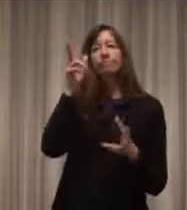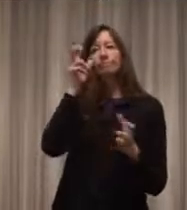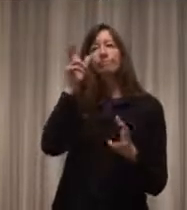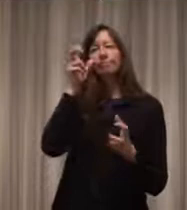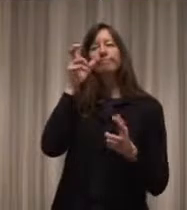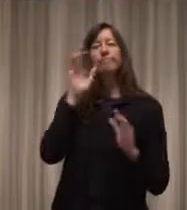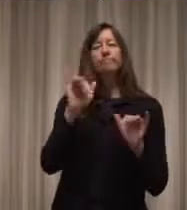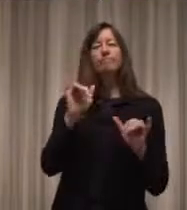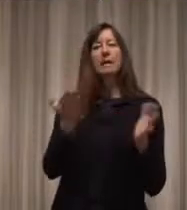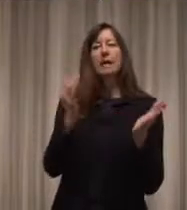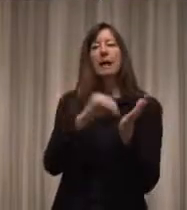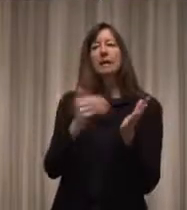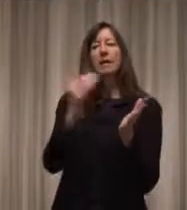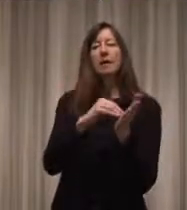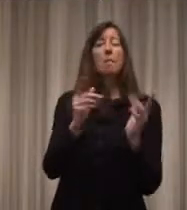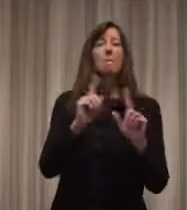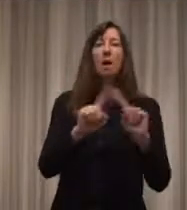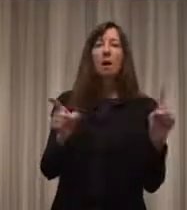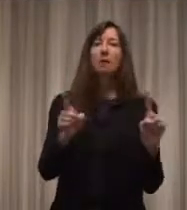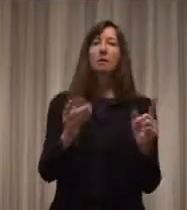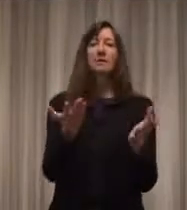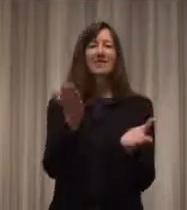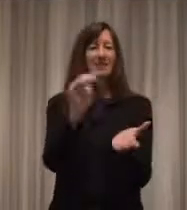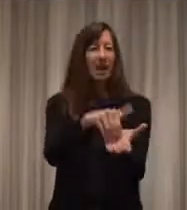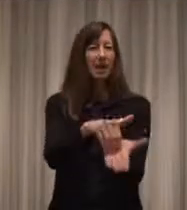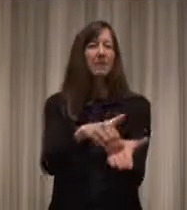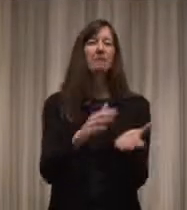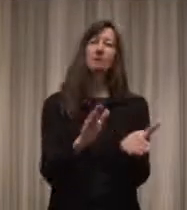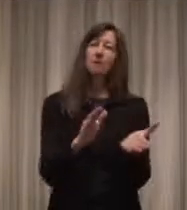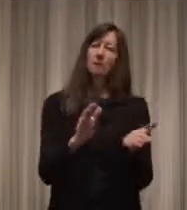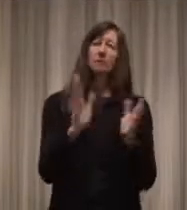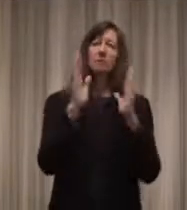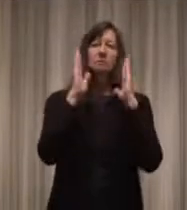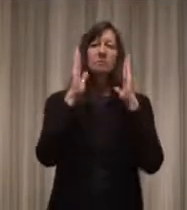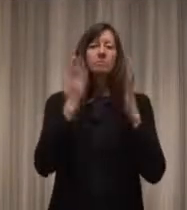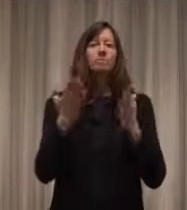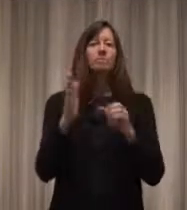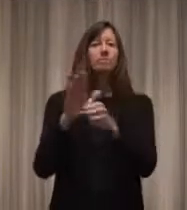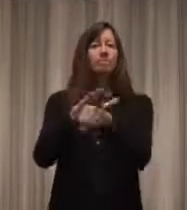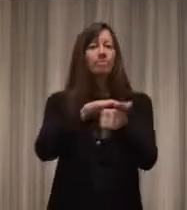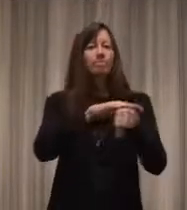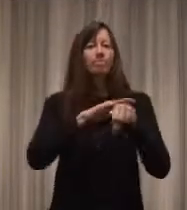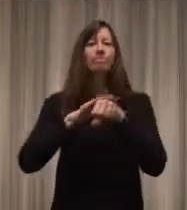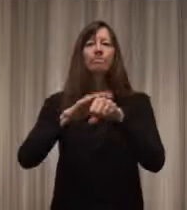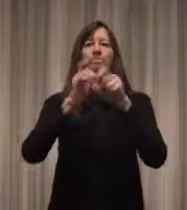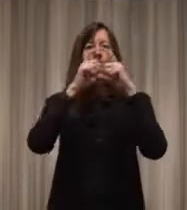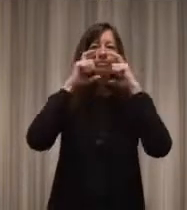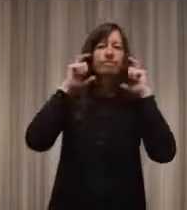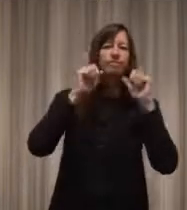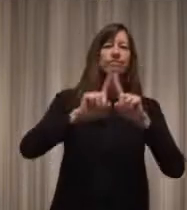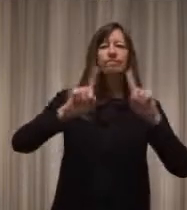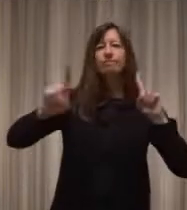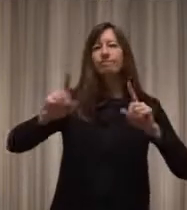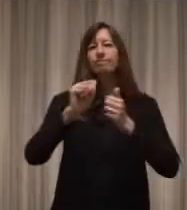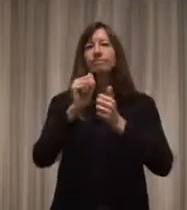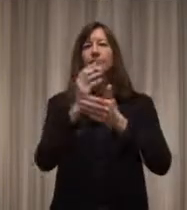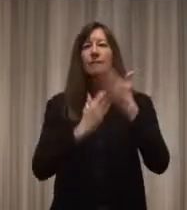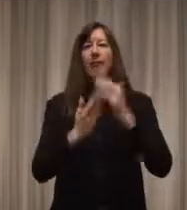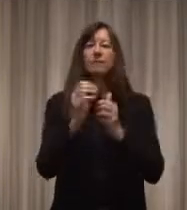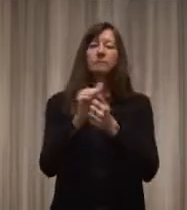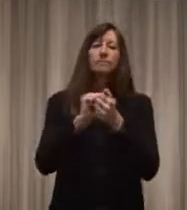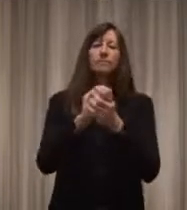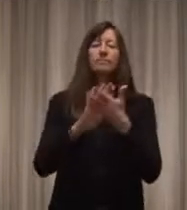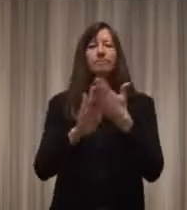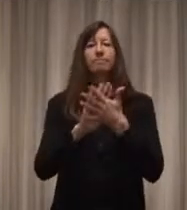into another sort of, not holiday, but almost some American version of a holiday, with the Super Bowl coming